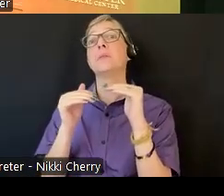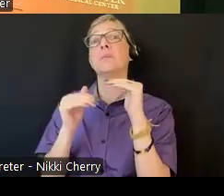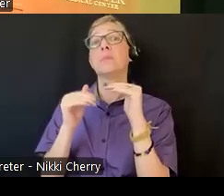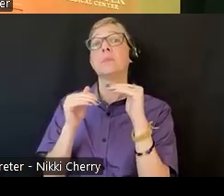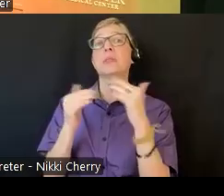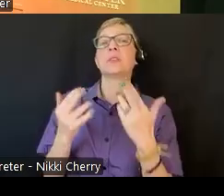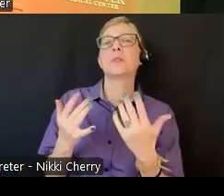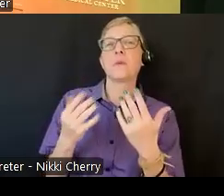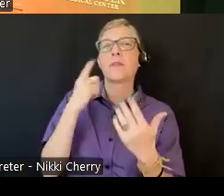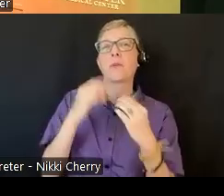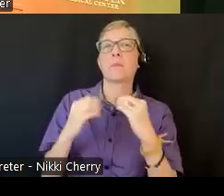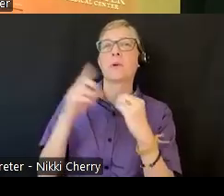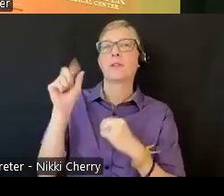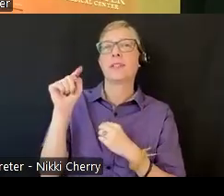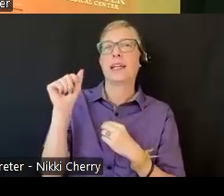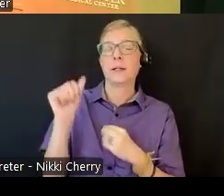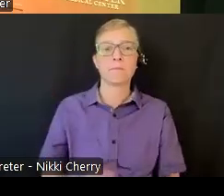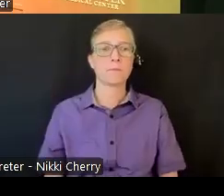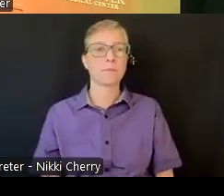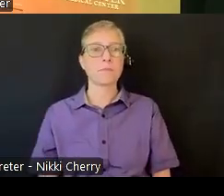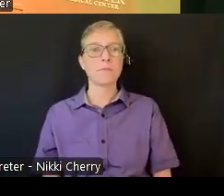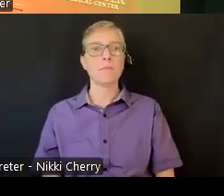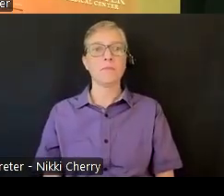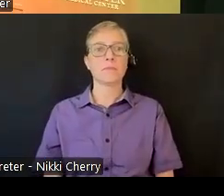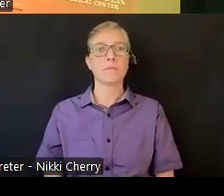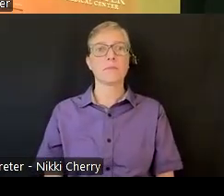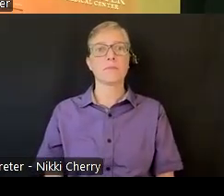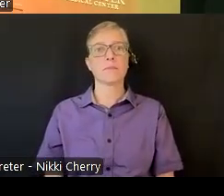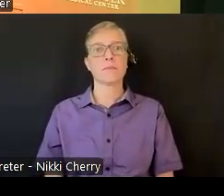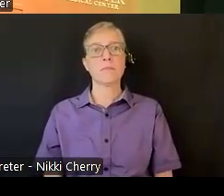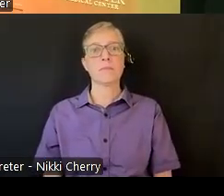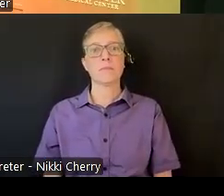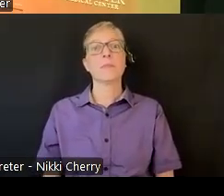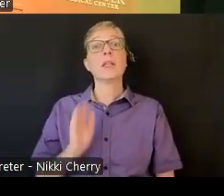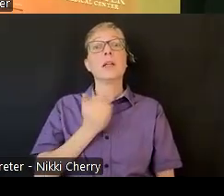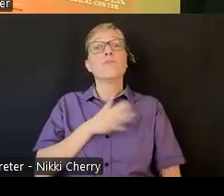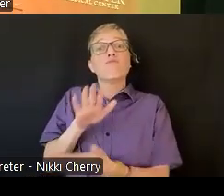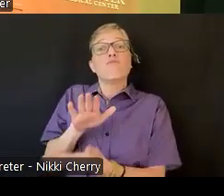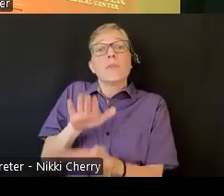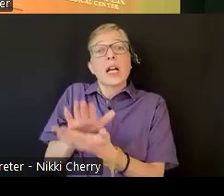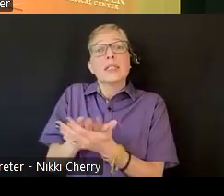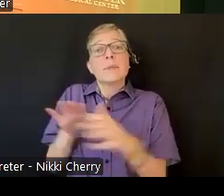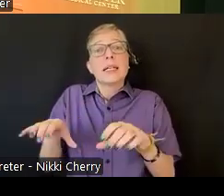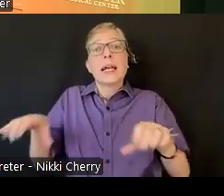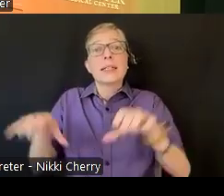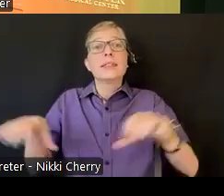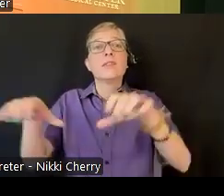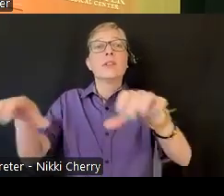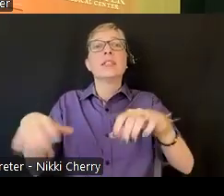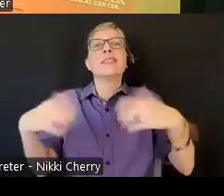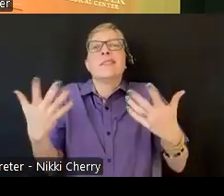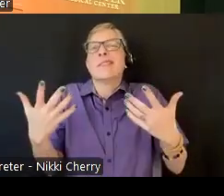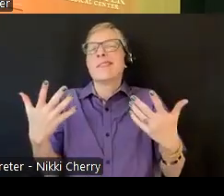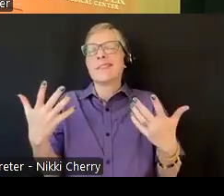The robust aspect, the growth of our academic activities is probably the best reflected by how